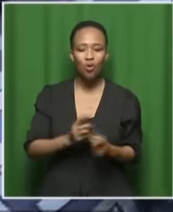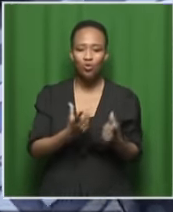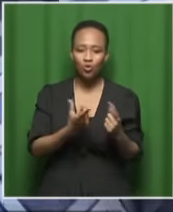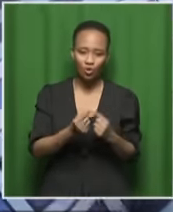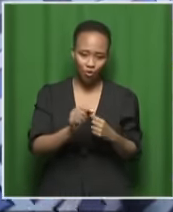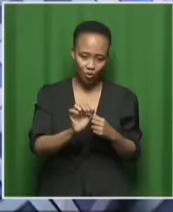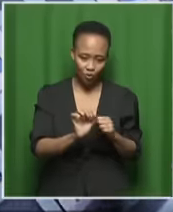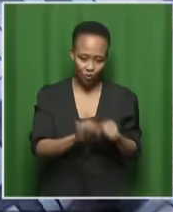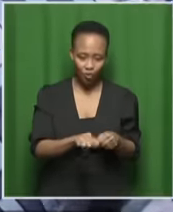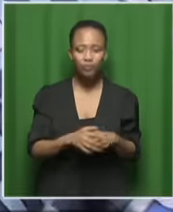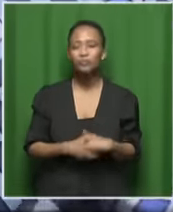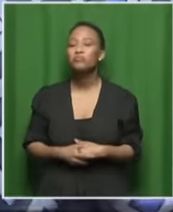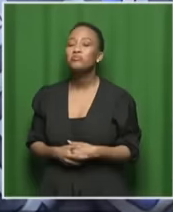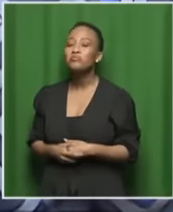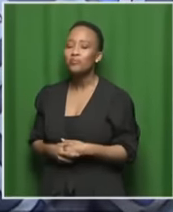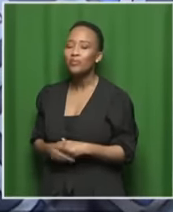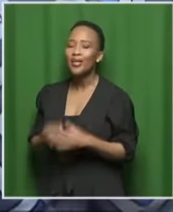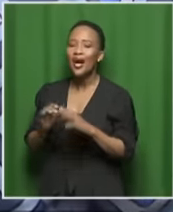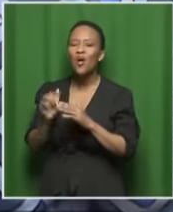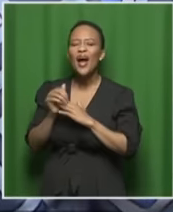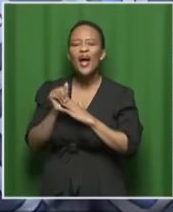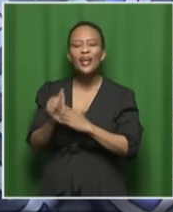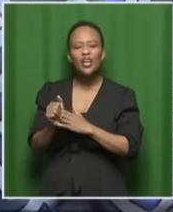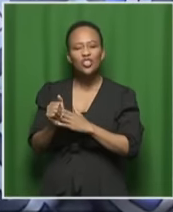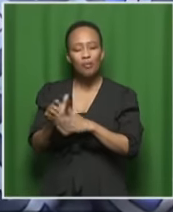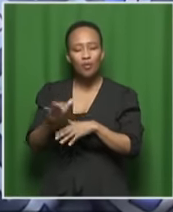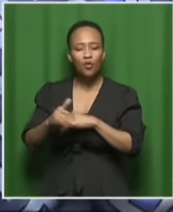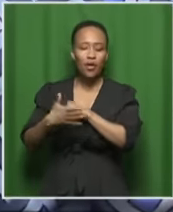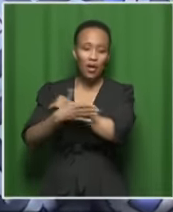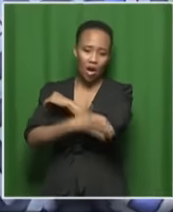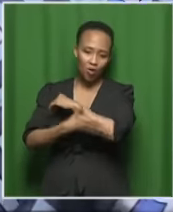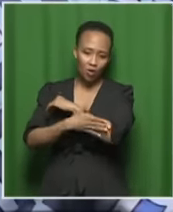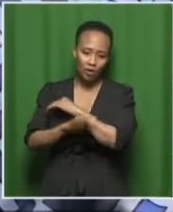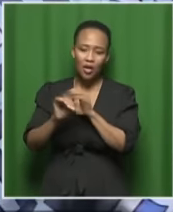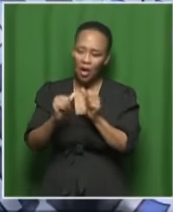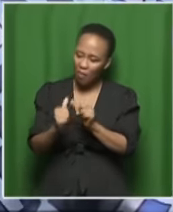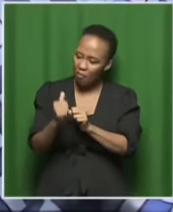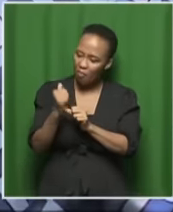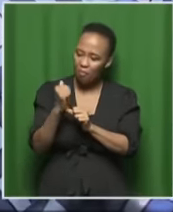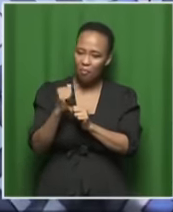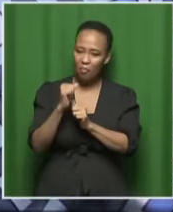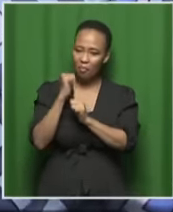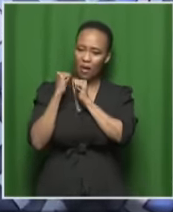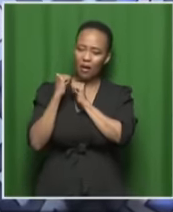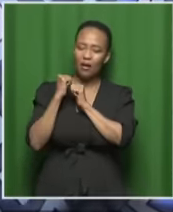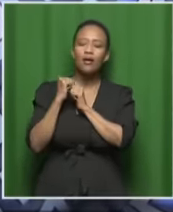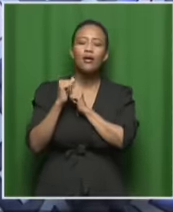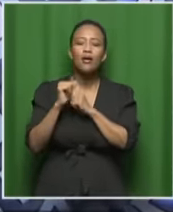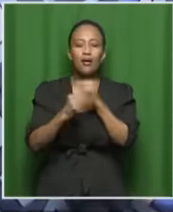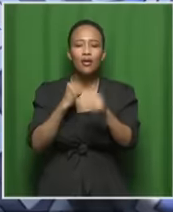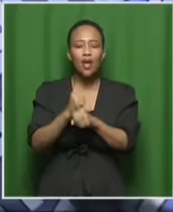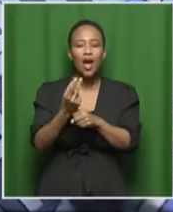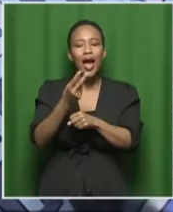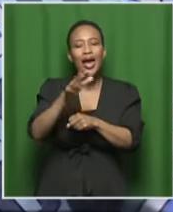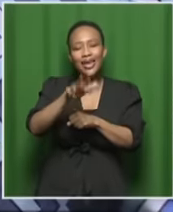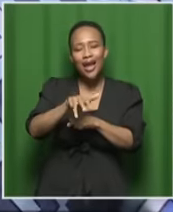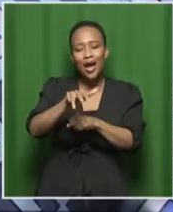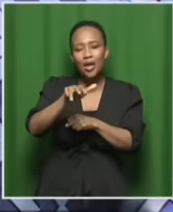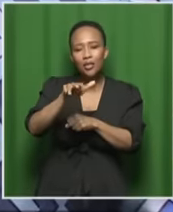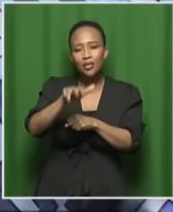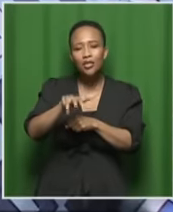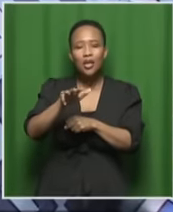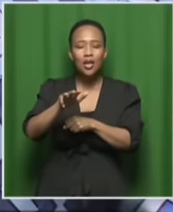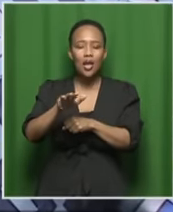indictment against the incumbent leadership of the country, taking it back from 1994, those who took over the levers of power in the African